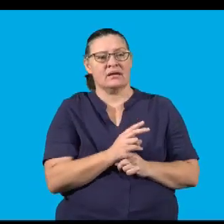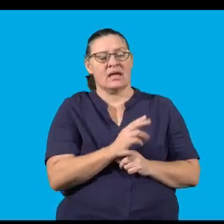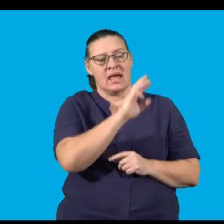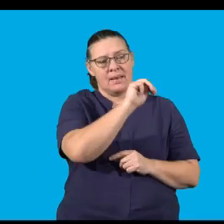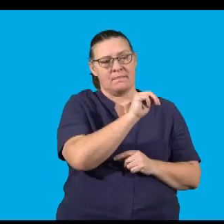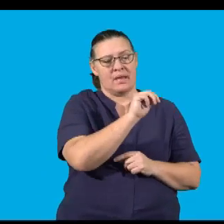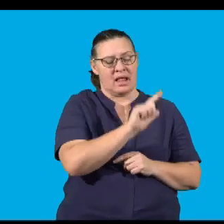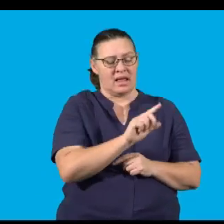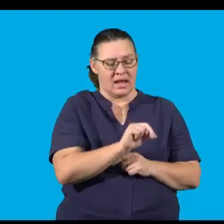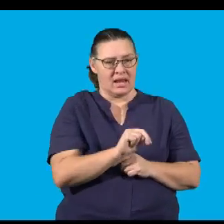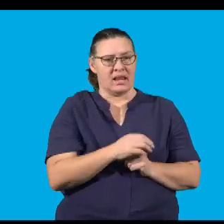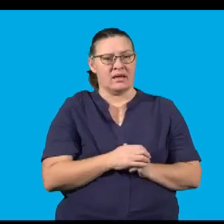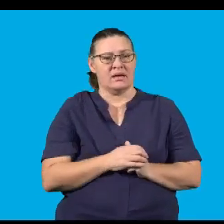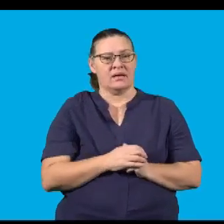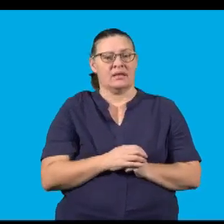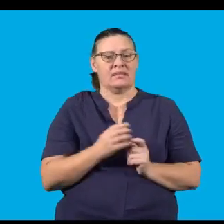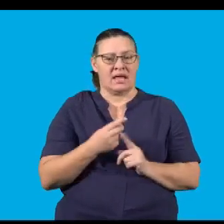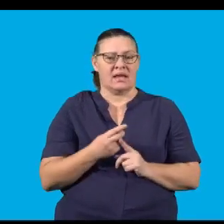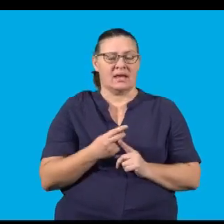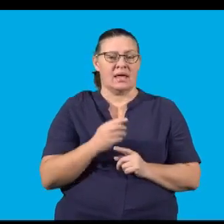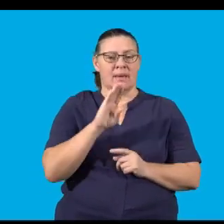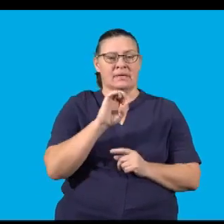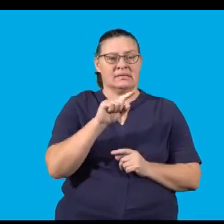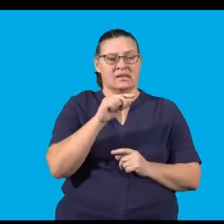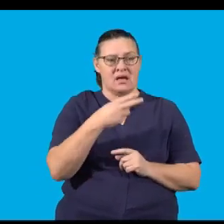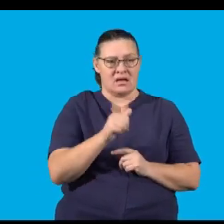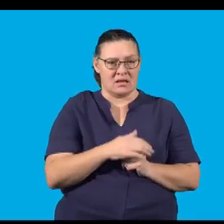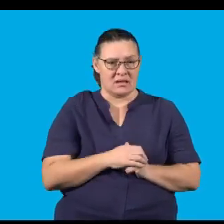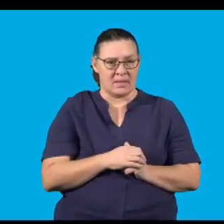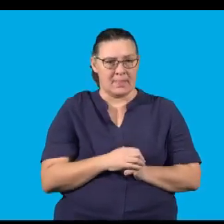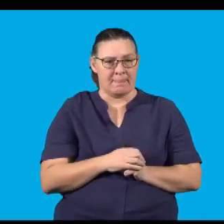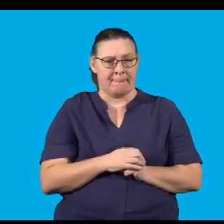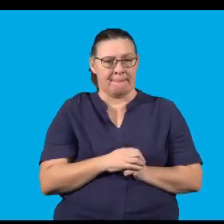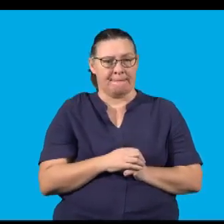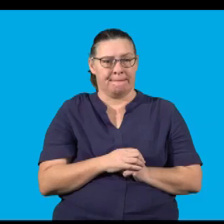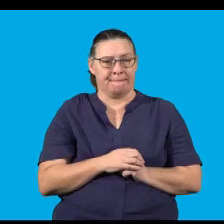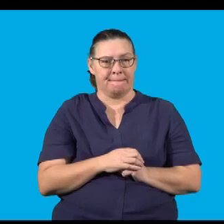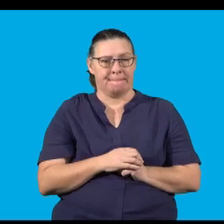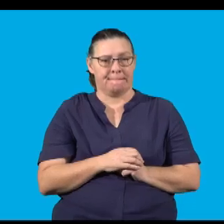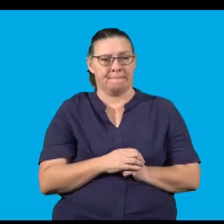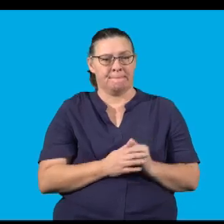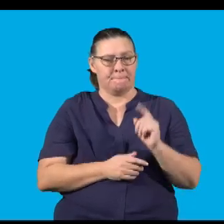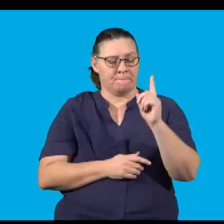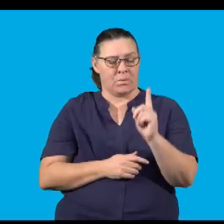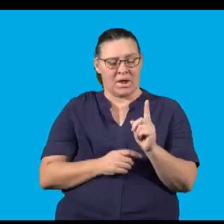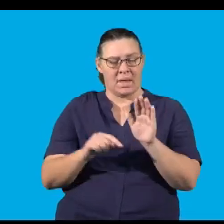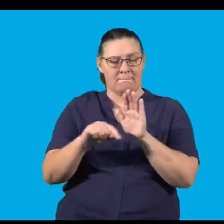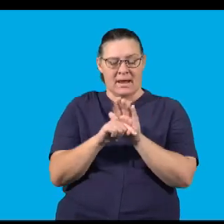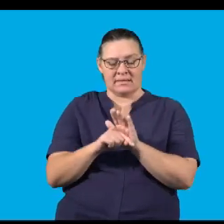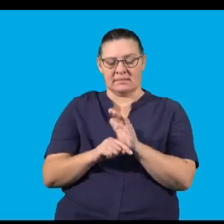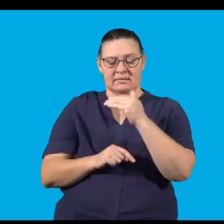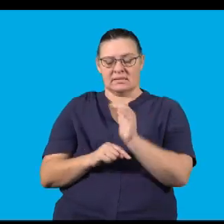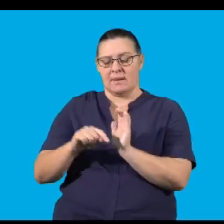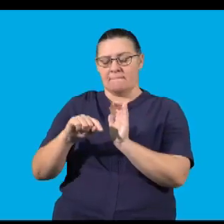angle, let's call it beta. Okay, so gradient of Ln is going to be 1